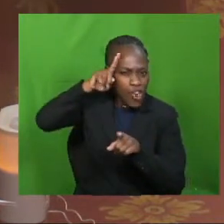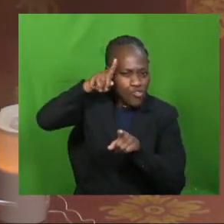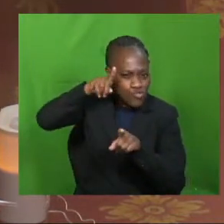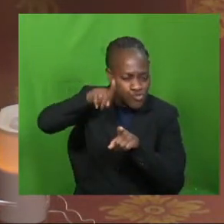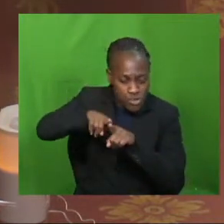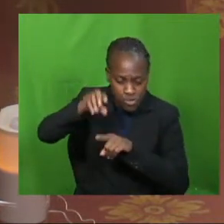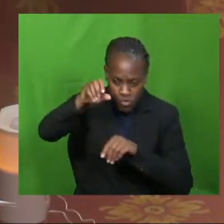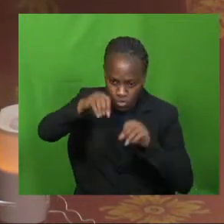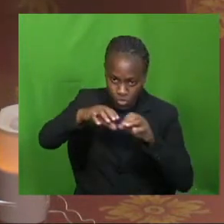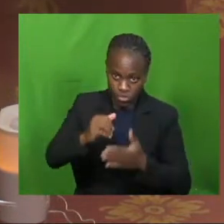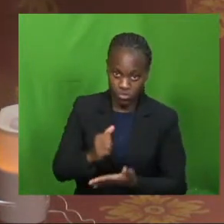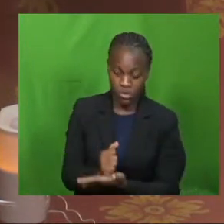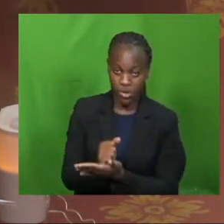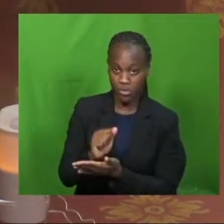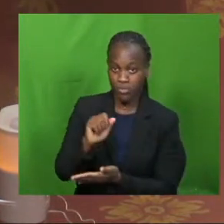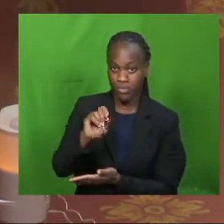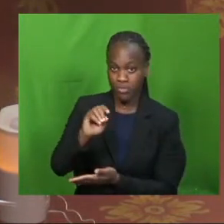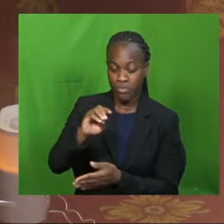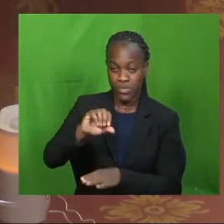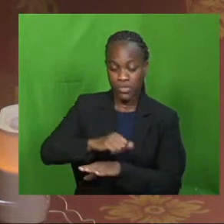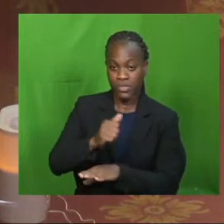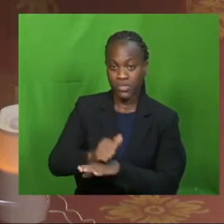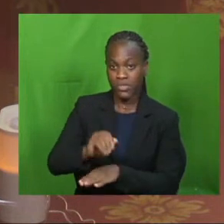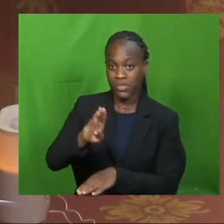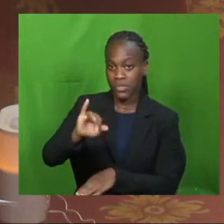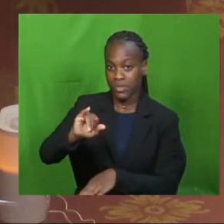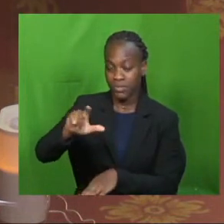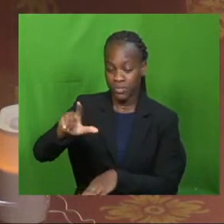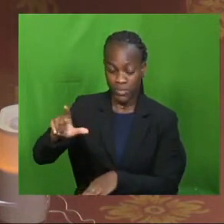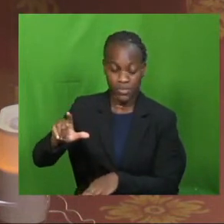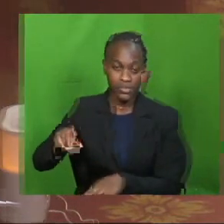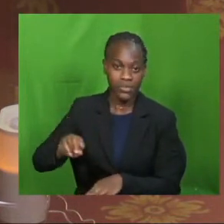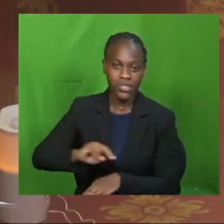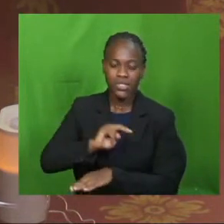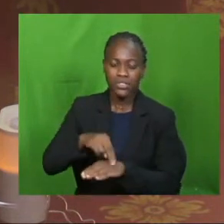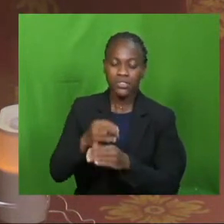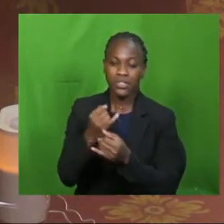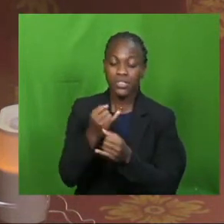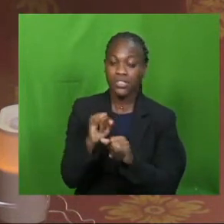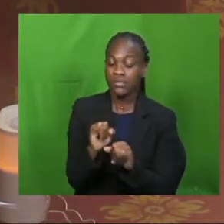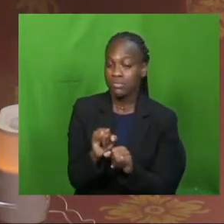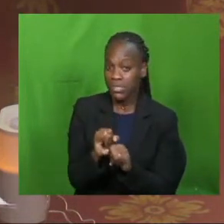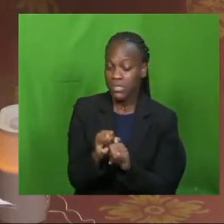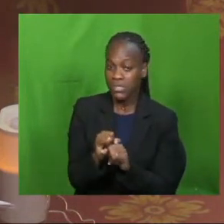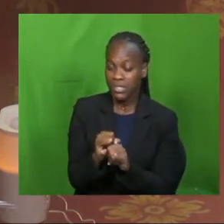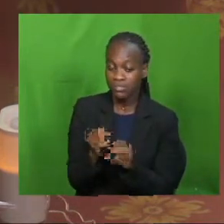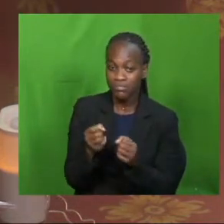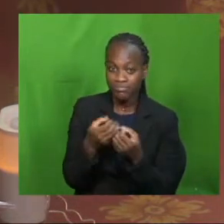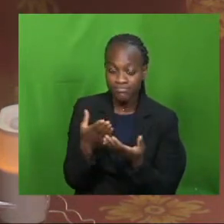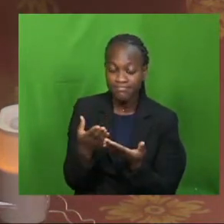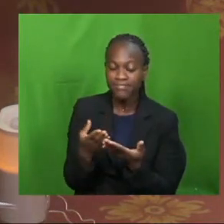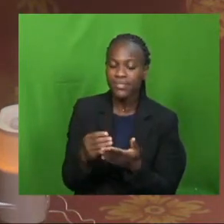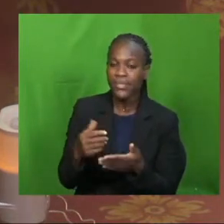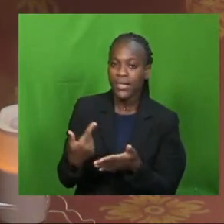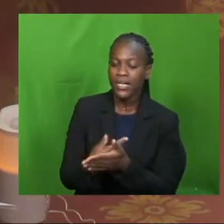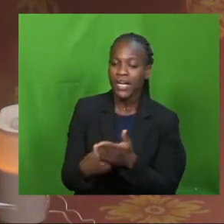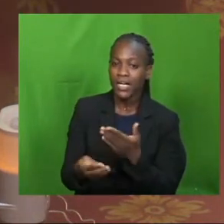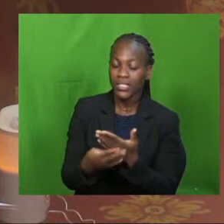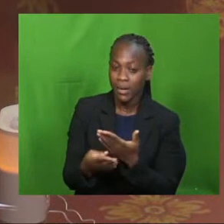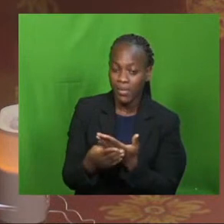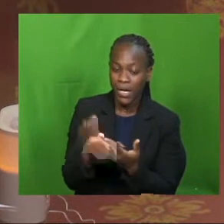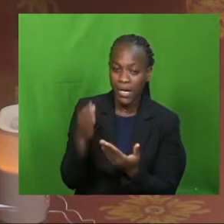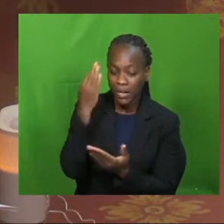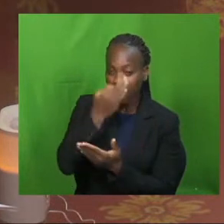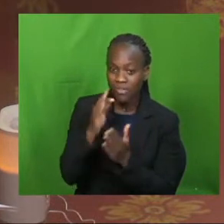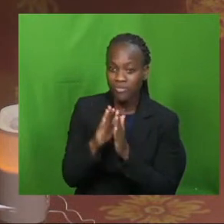into the broadcasting bill: the Ghana Independent Broadcasters Association, the Bank of Ghana, the Gaming Commission, Facebook, Mr.